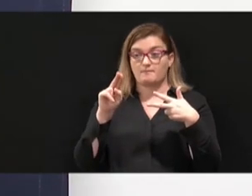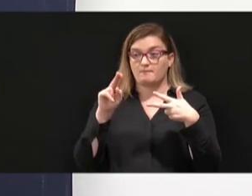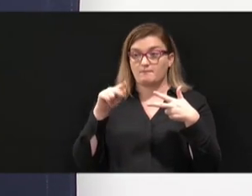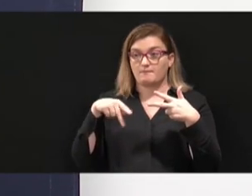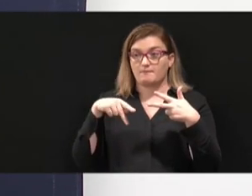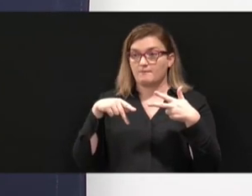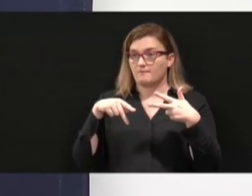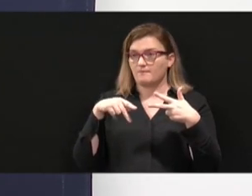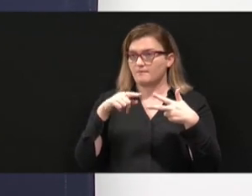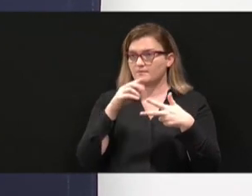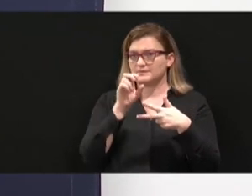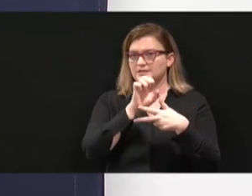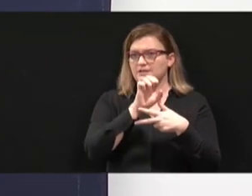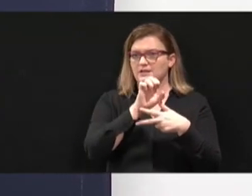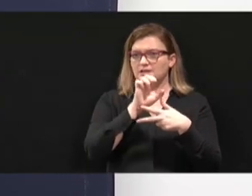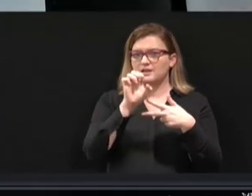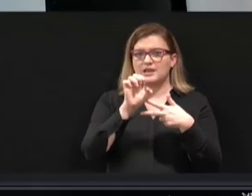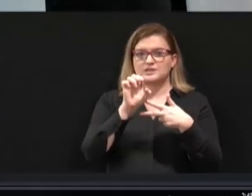E,